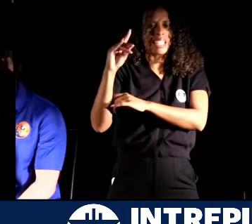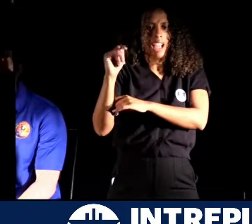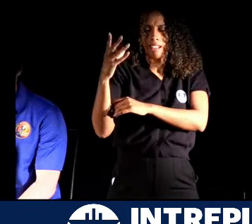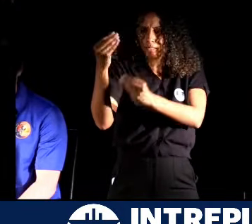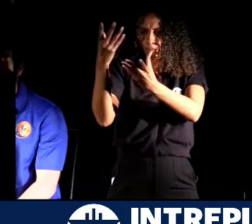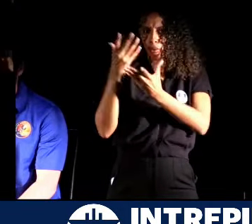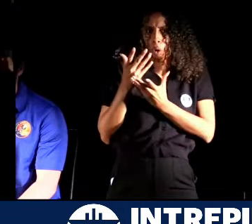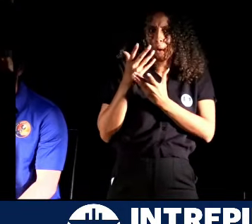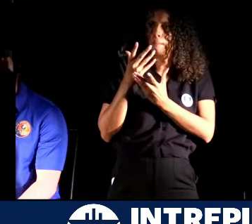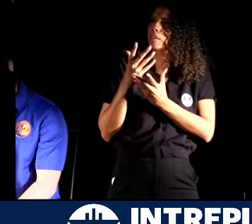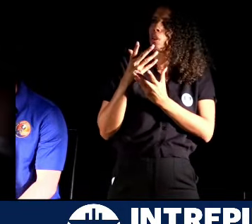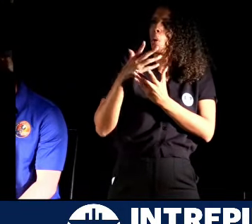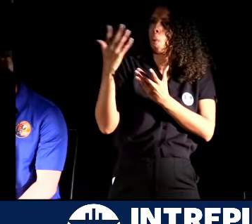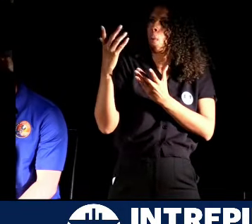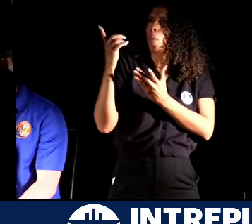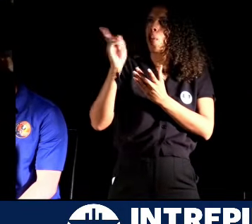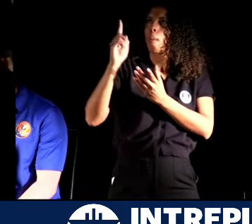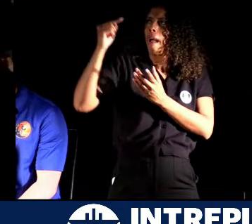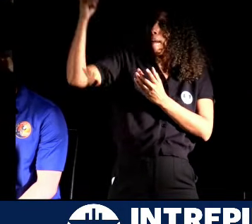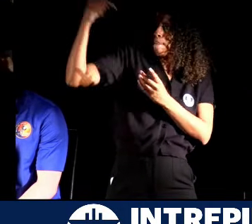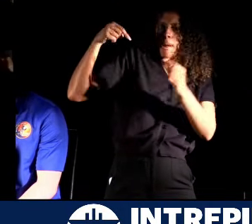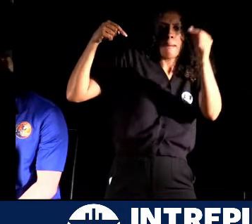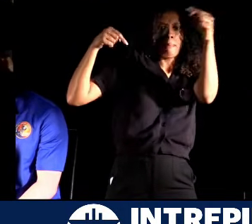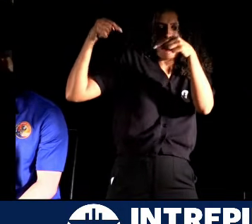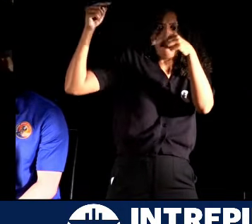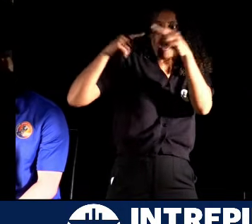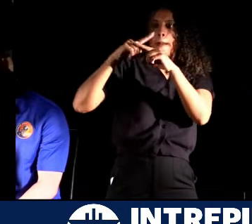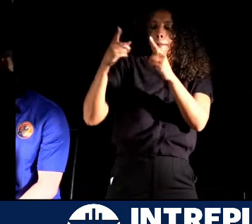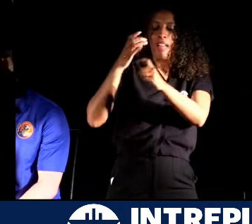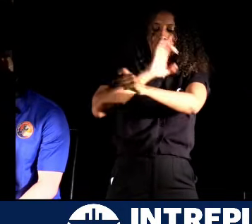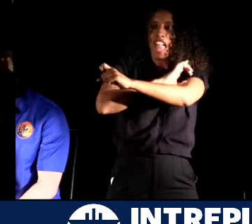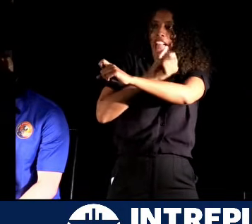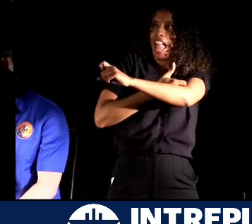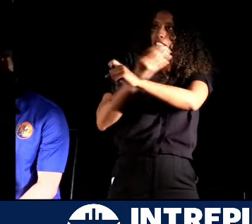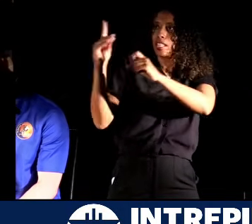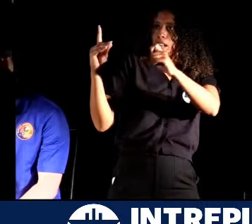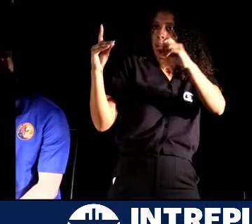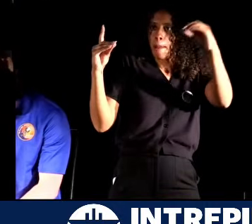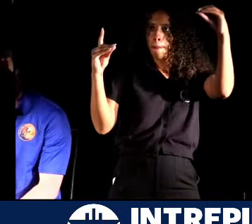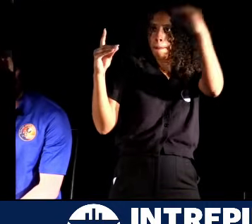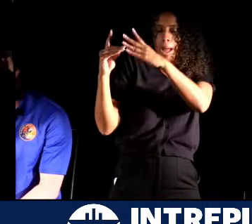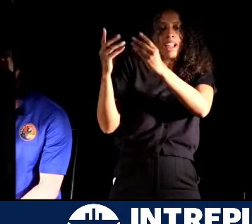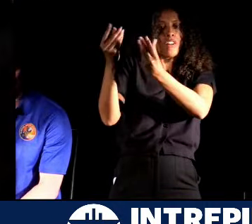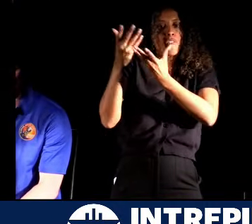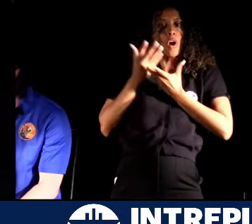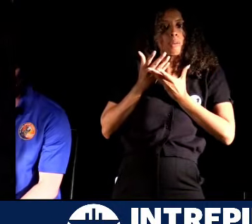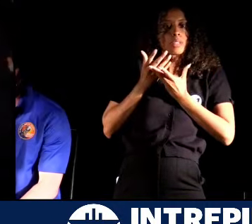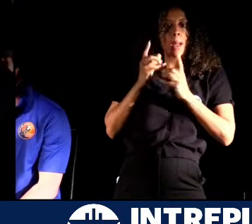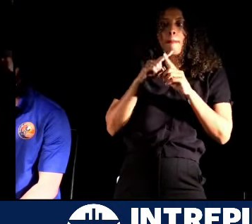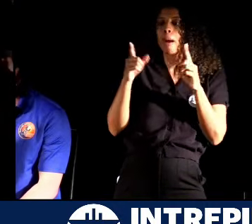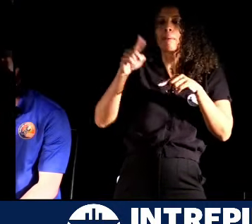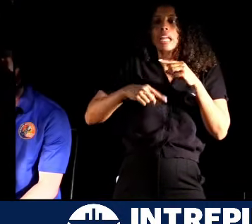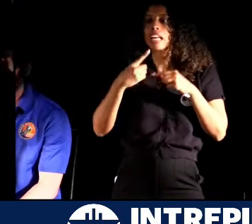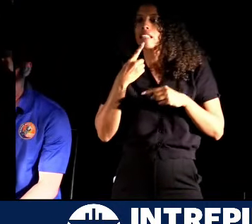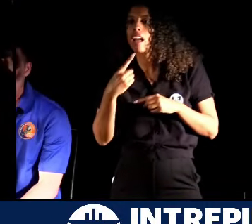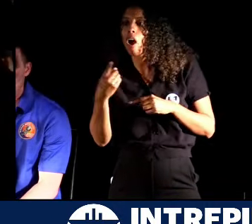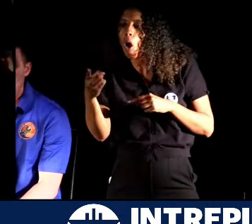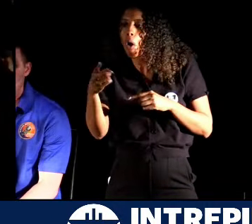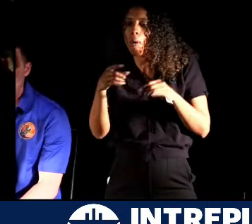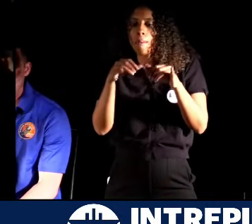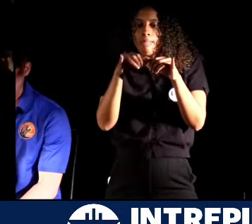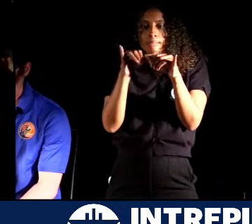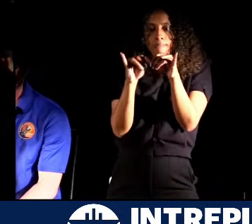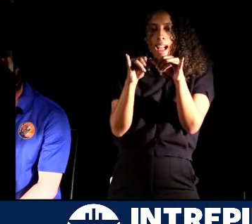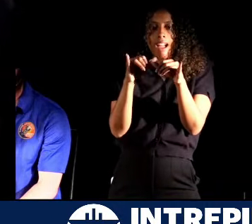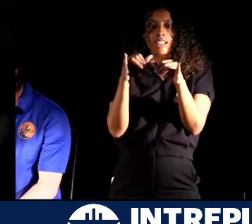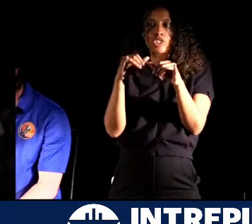basically what direction it's coming from, but it gives us also the energy of the impact. But we cannot say what is the mass or the velocity,